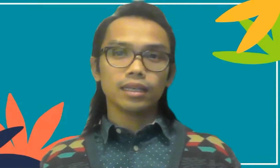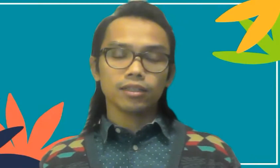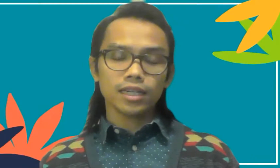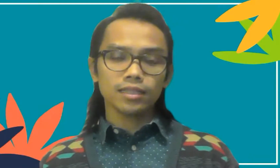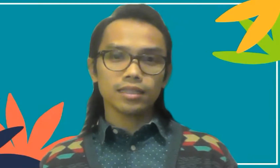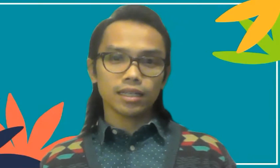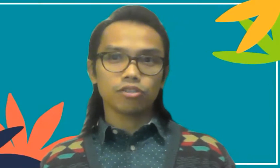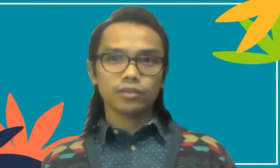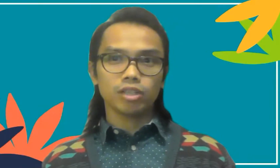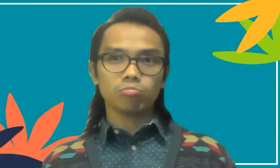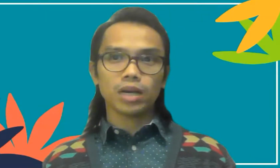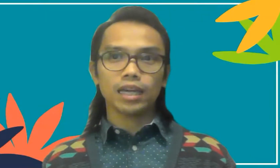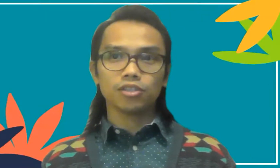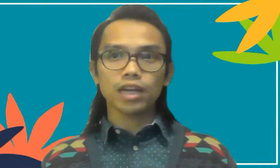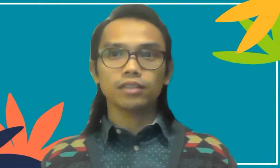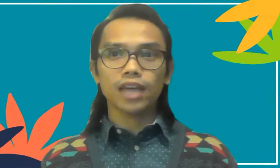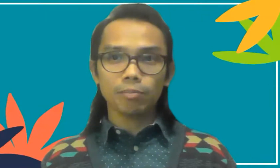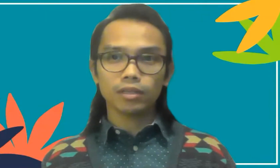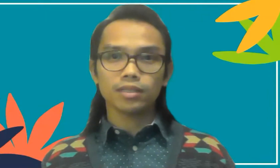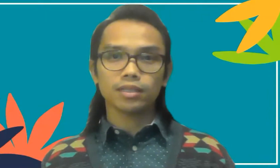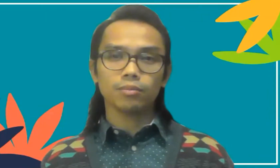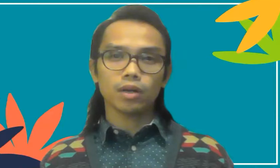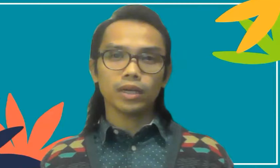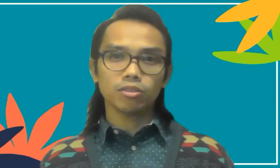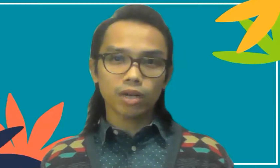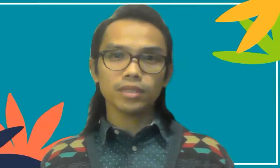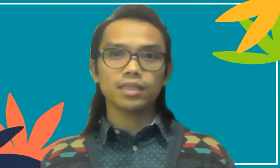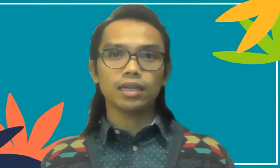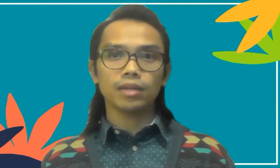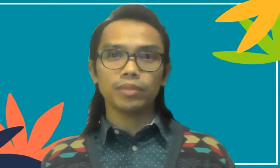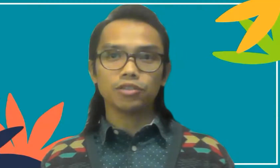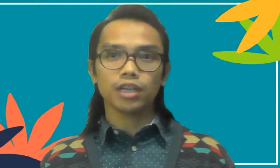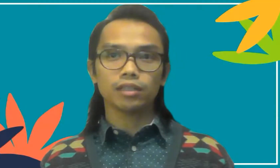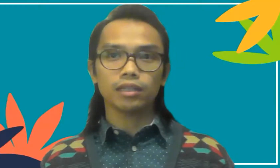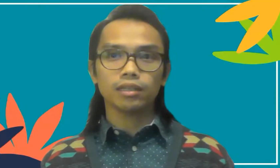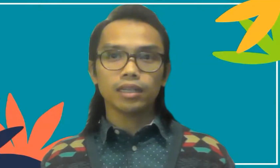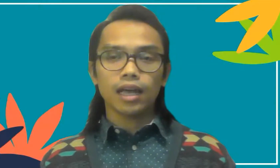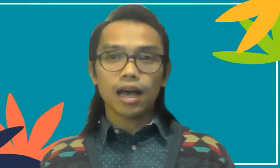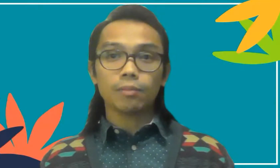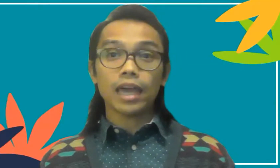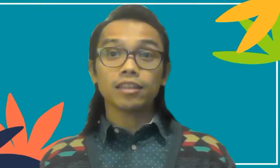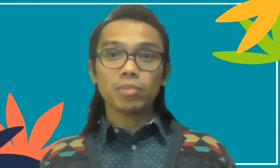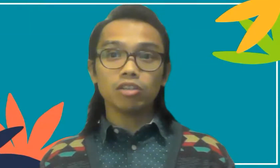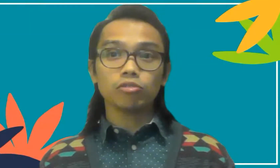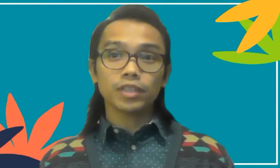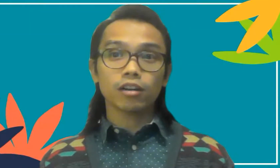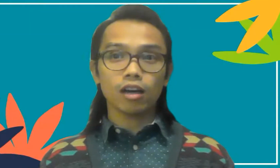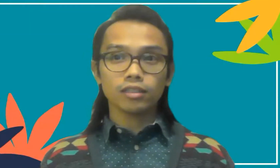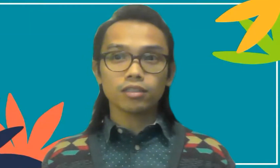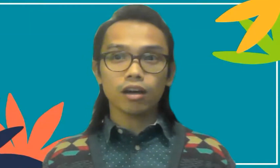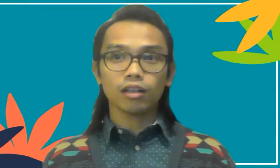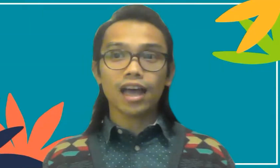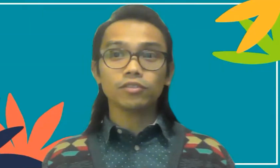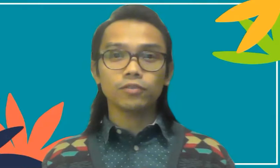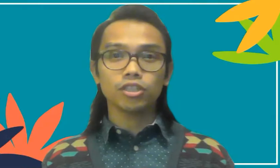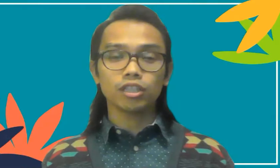crises that are driven by extractive capitalism, white supremacy, and patriarchy. And the many groups that are on